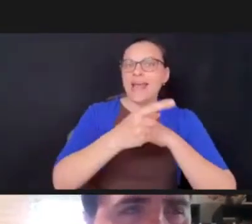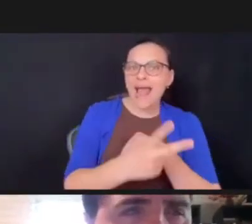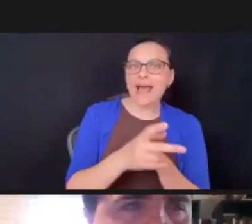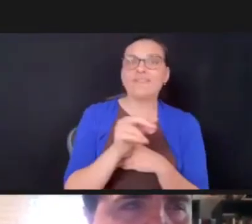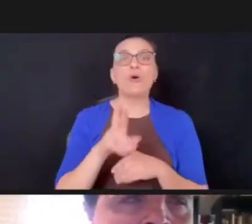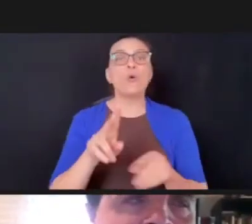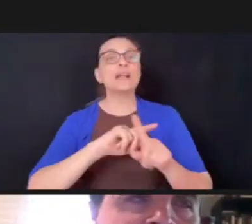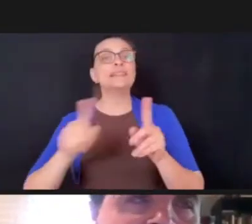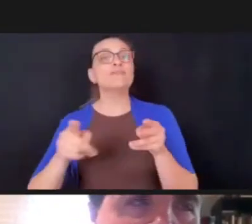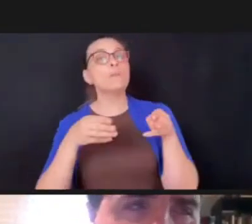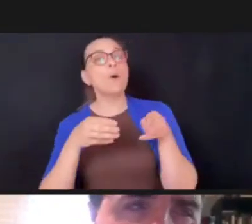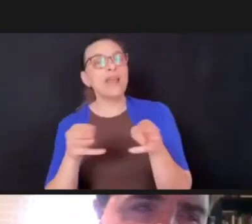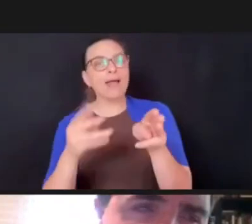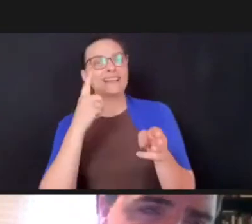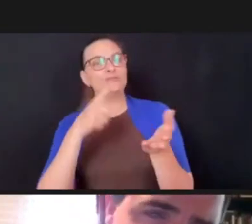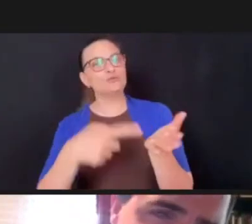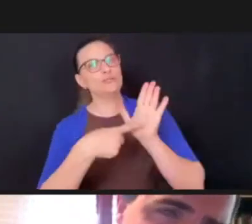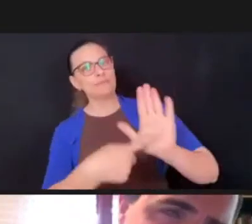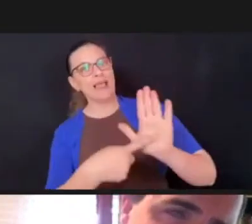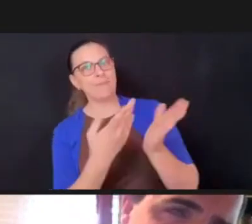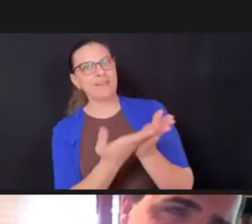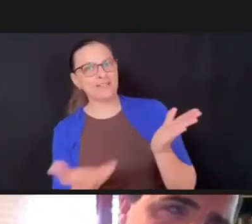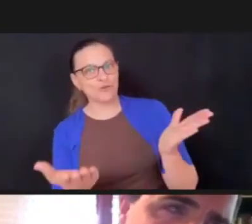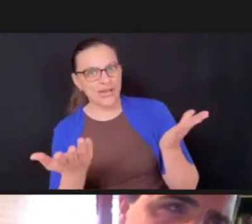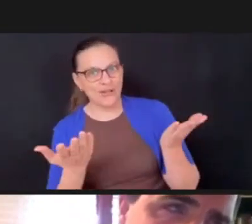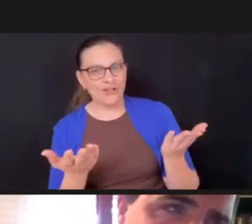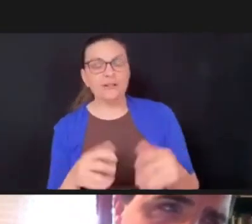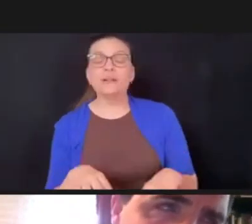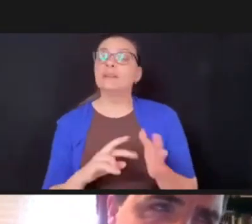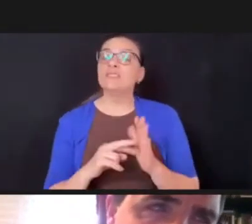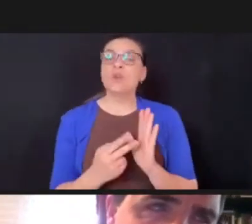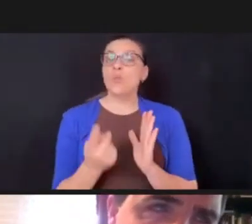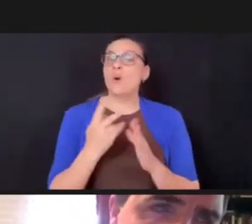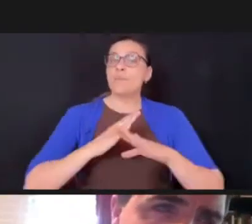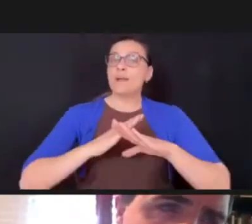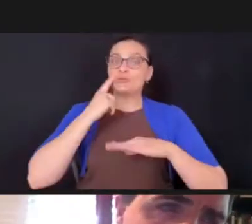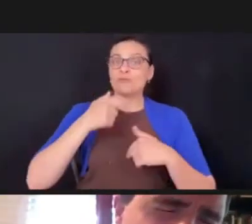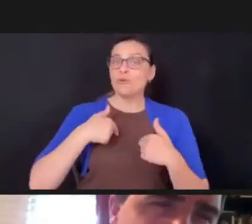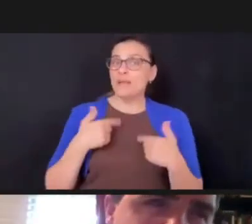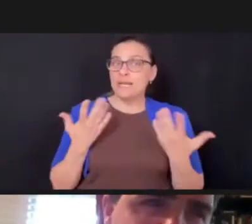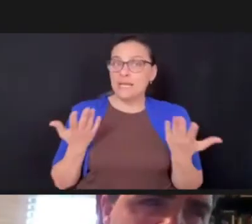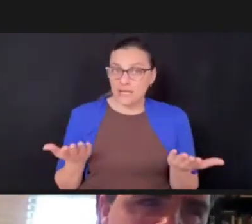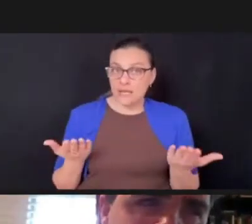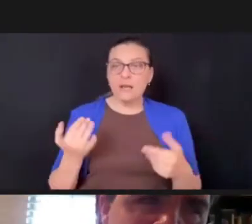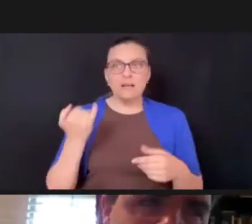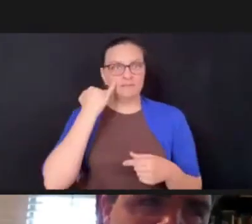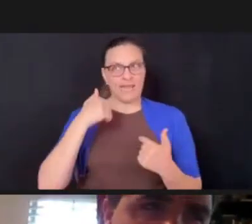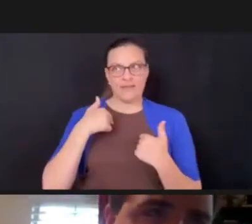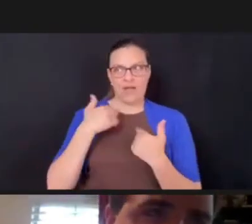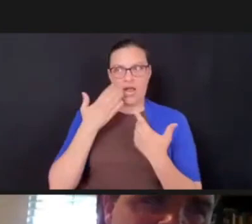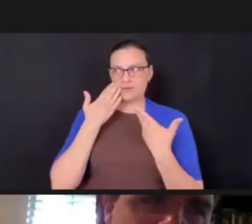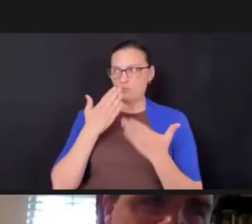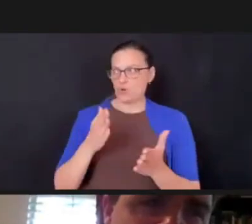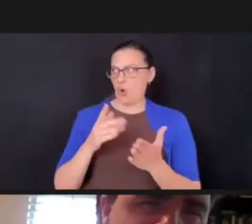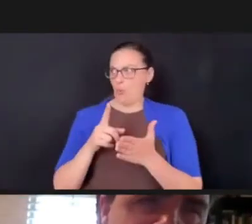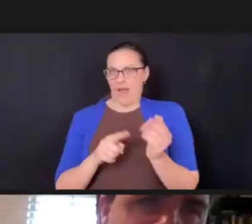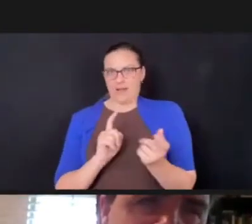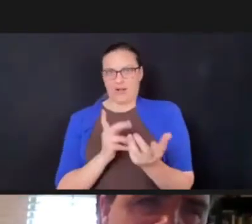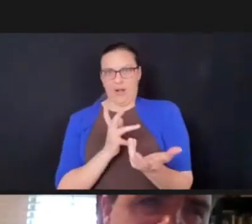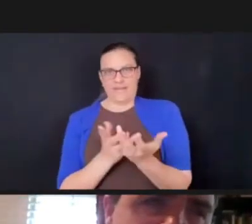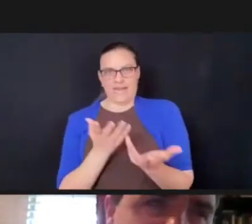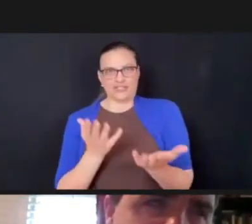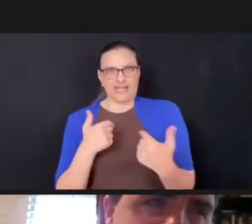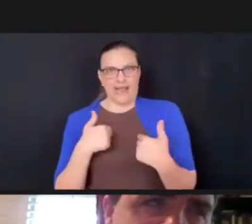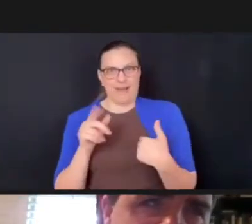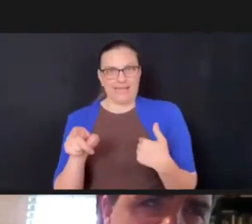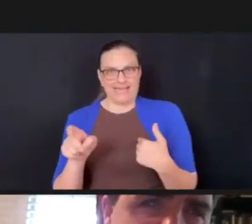material. And so one of the barriers for me was, well, if I don't know what accommodations I might need, or I don't